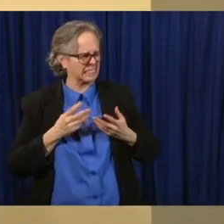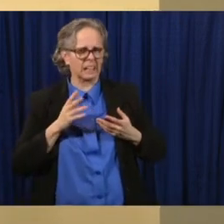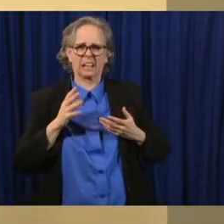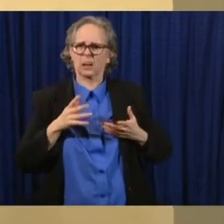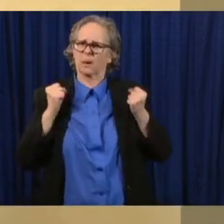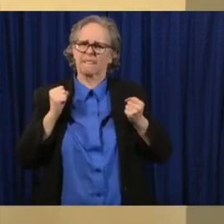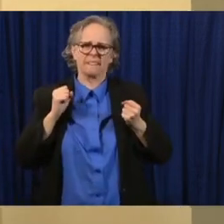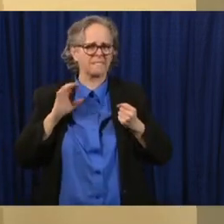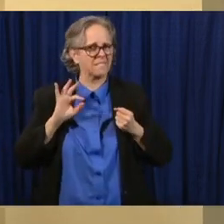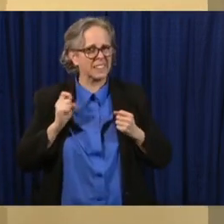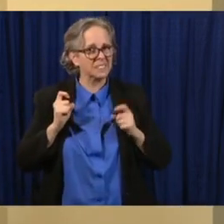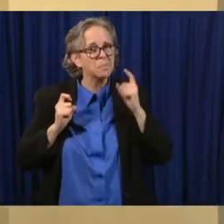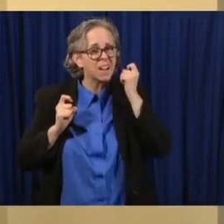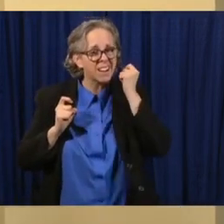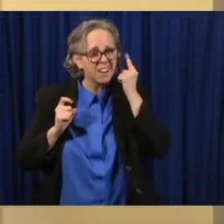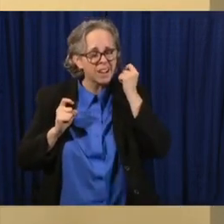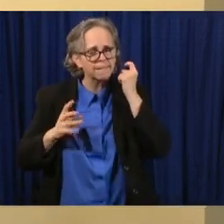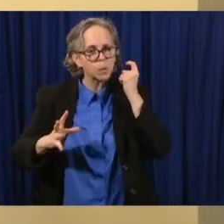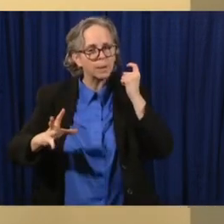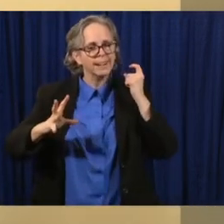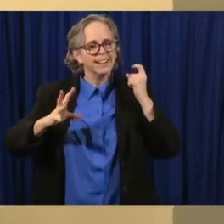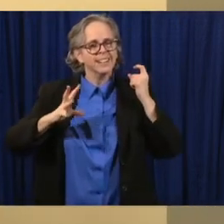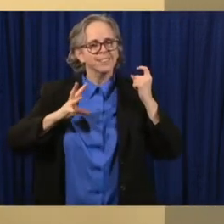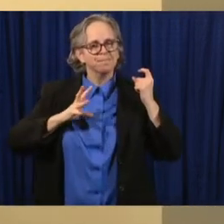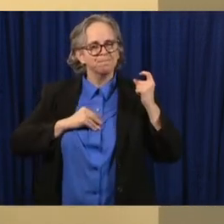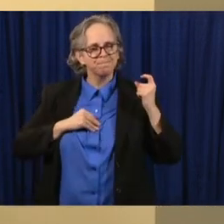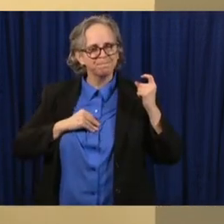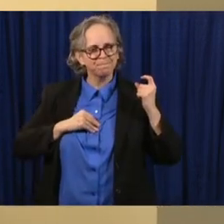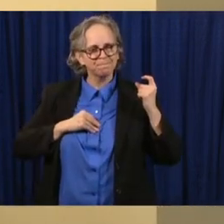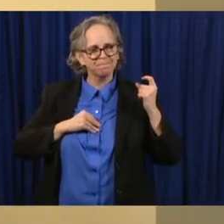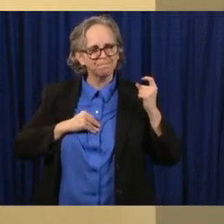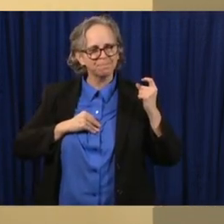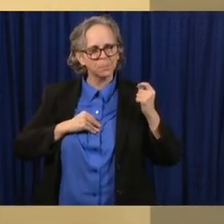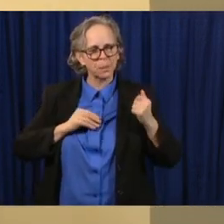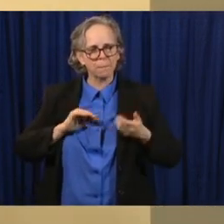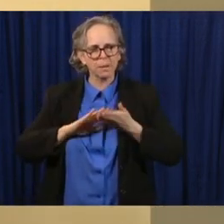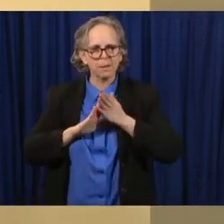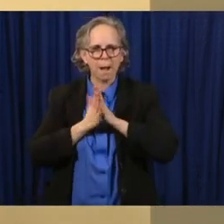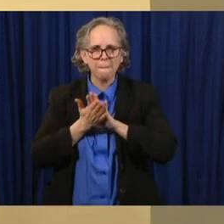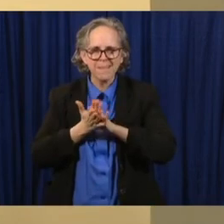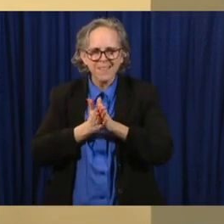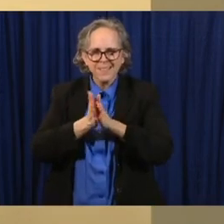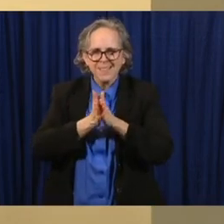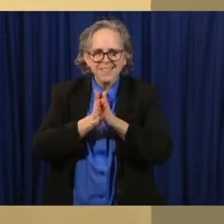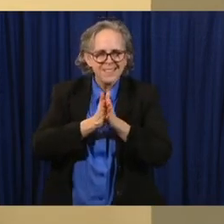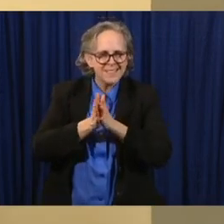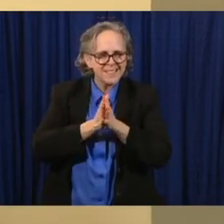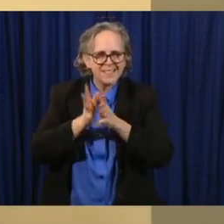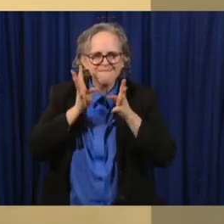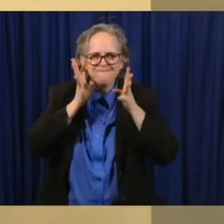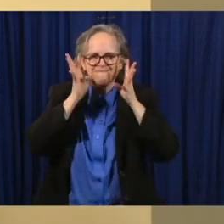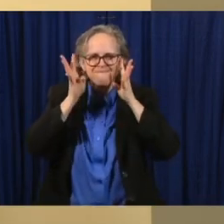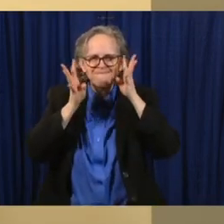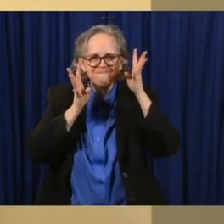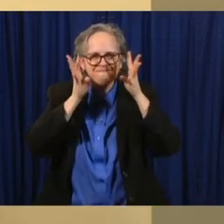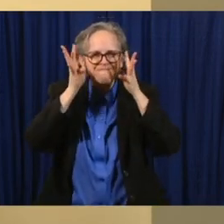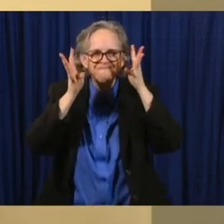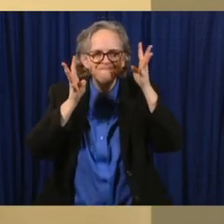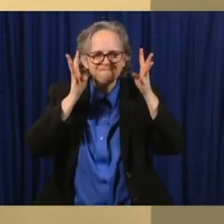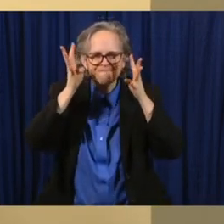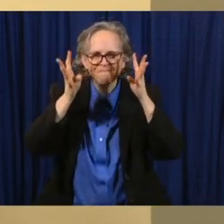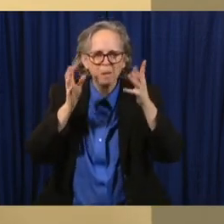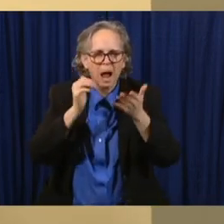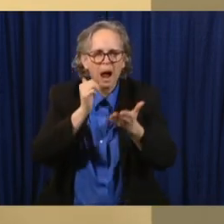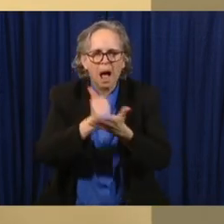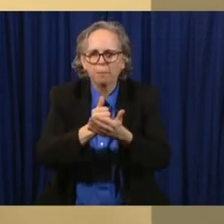which we start to get good again. We start to be innovative again. We start to help our neighbors again. We start to think of new ways to do